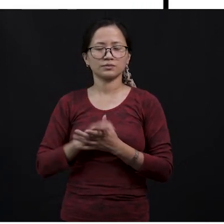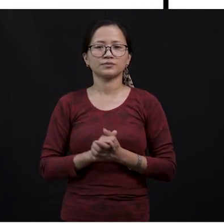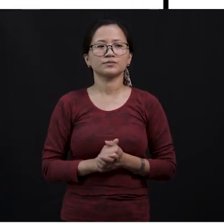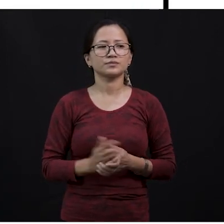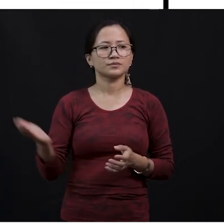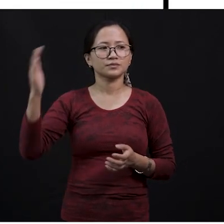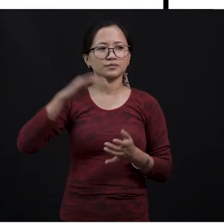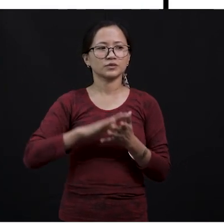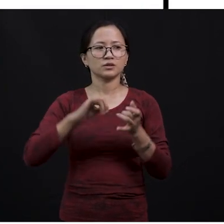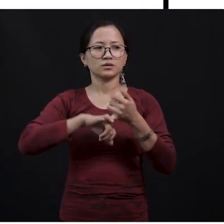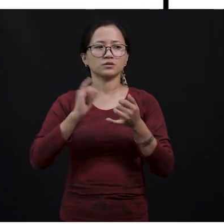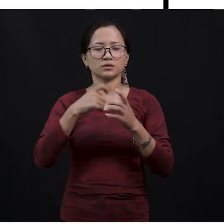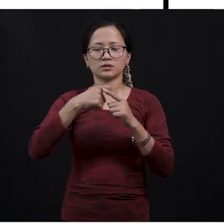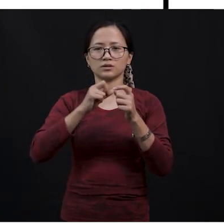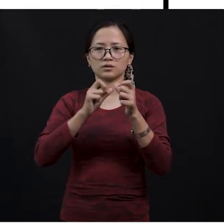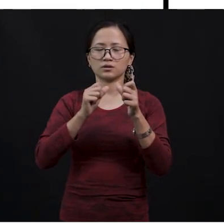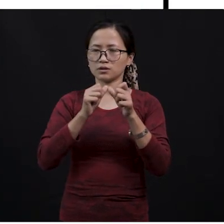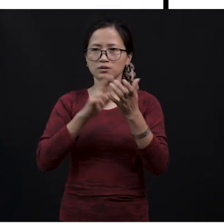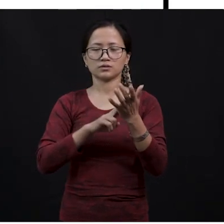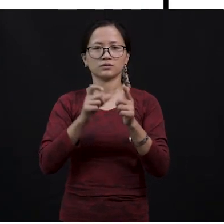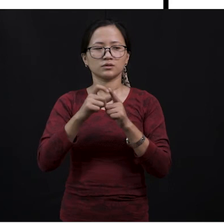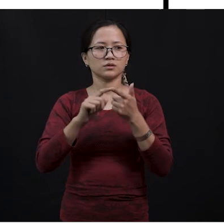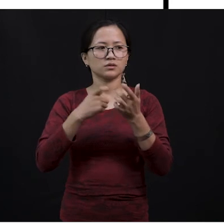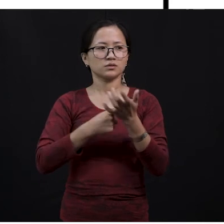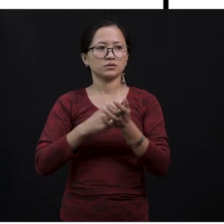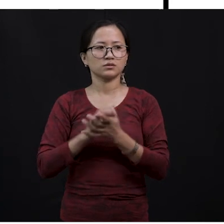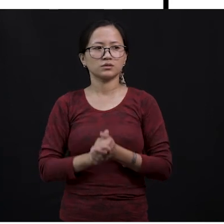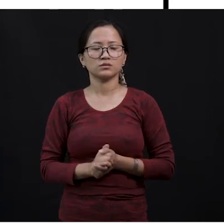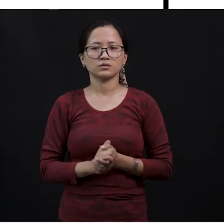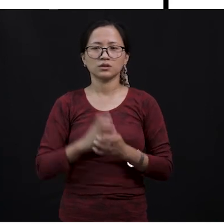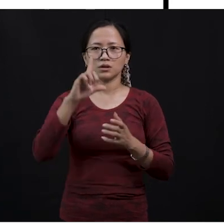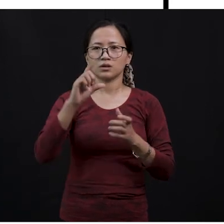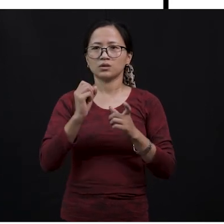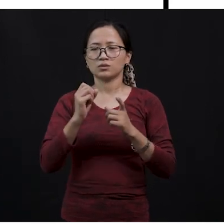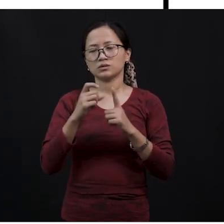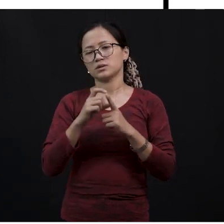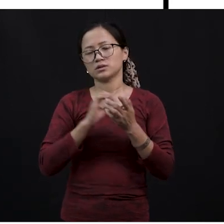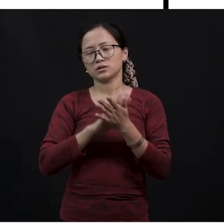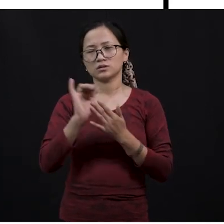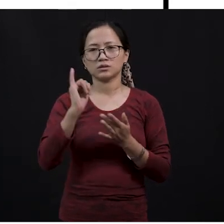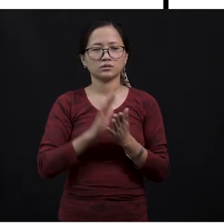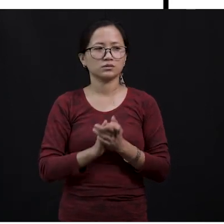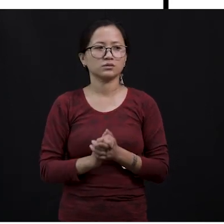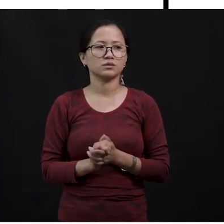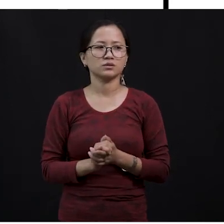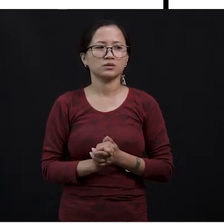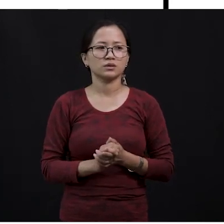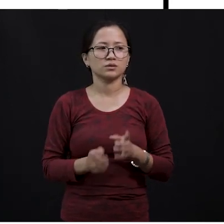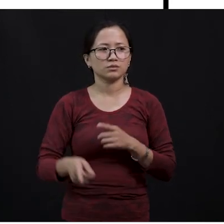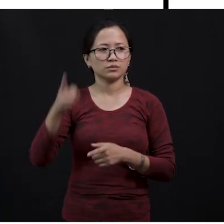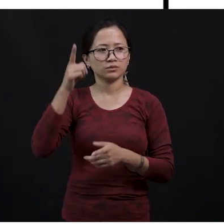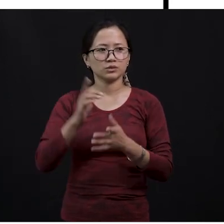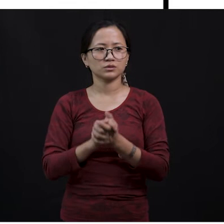And then comes Sikandar Lodi. He was the most powerful ruler of Lodi dynasty. So he conquers